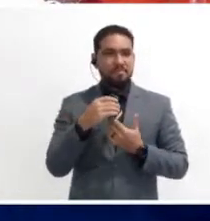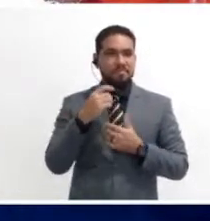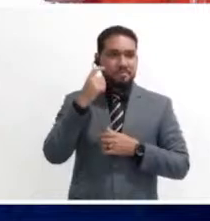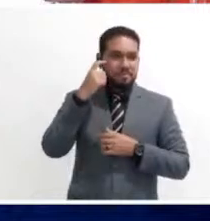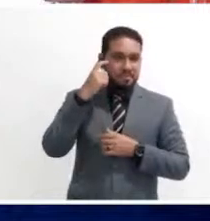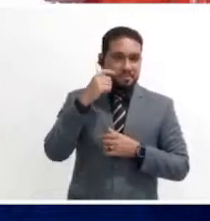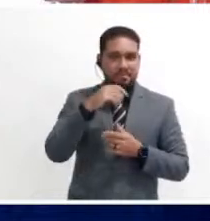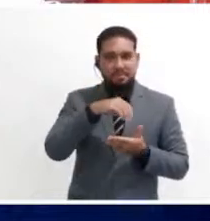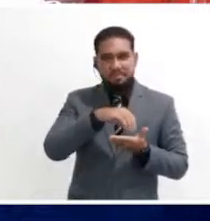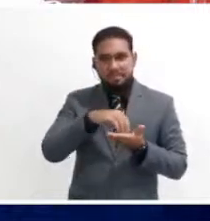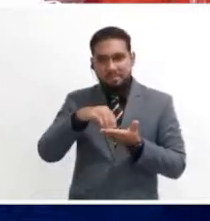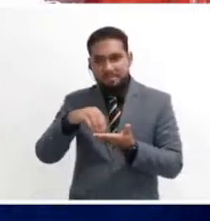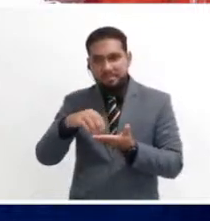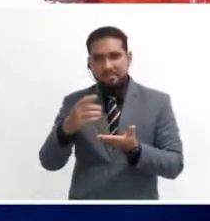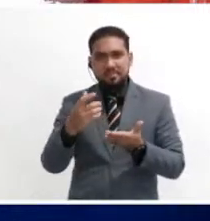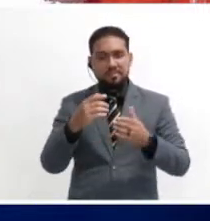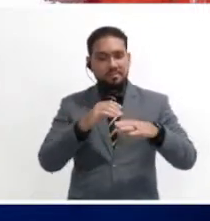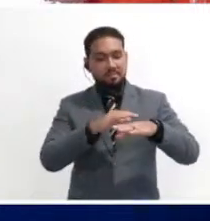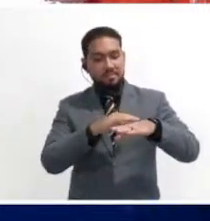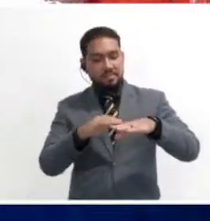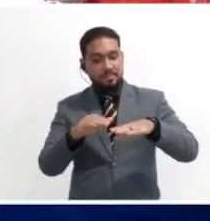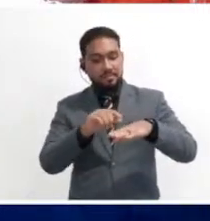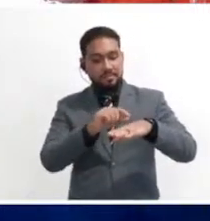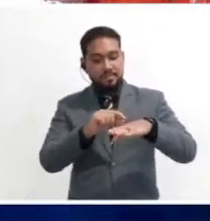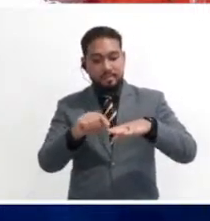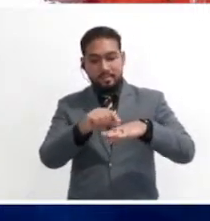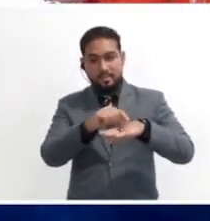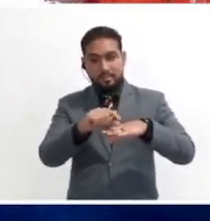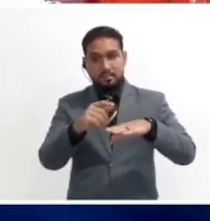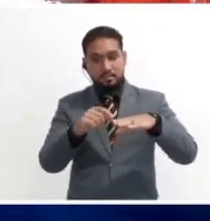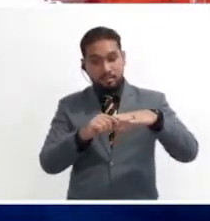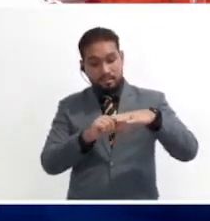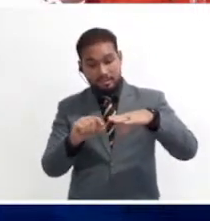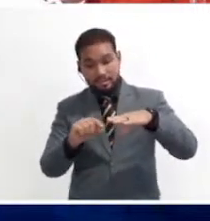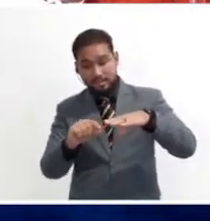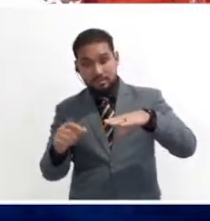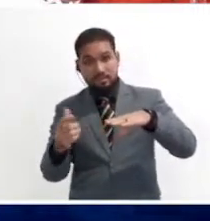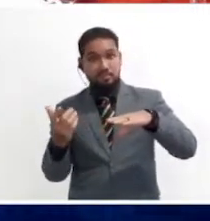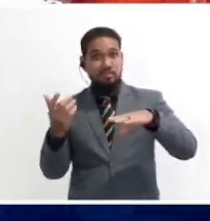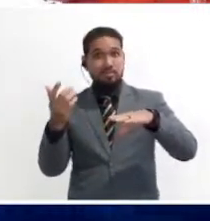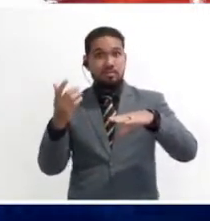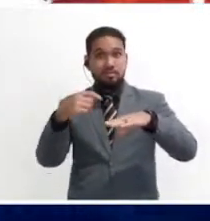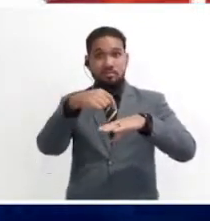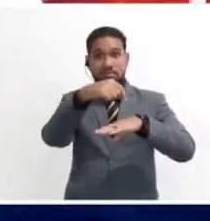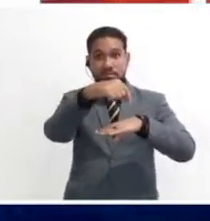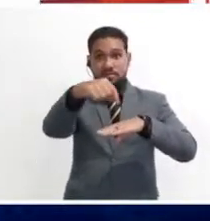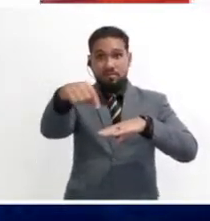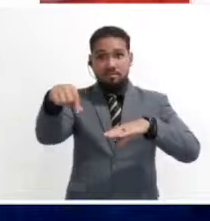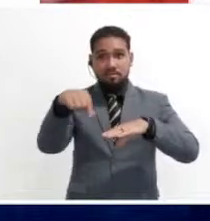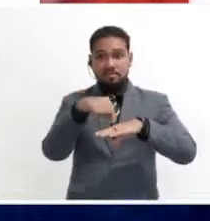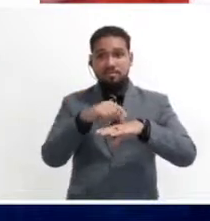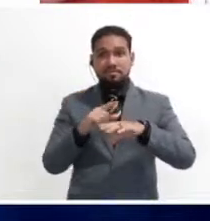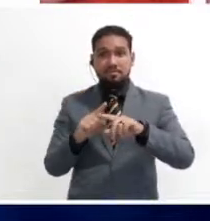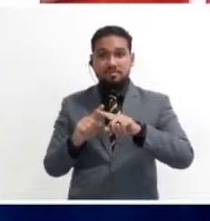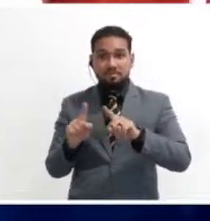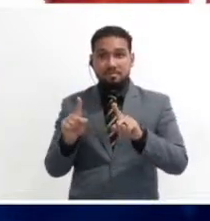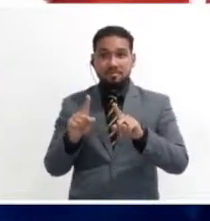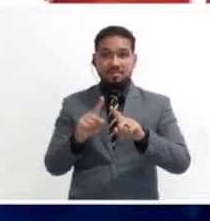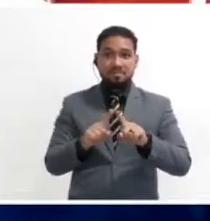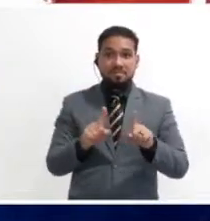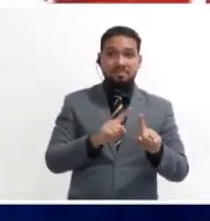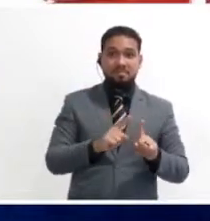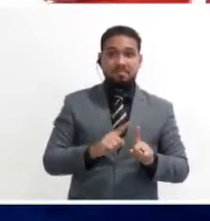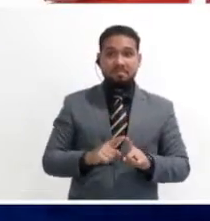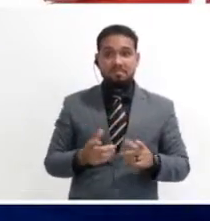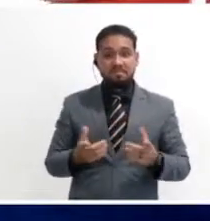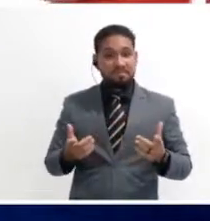the F that we haven't talked about yet is a shield material. So you want to